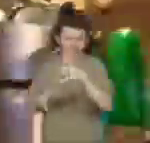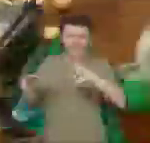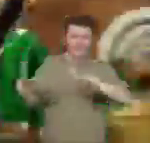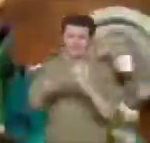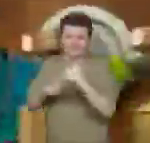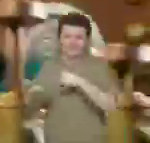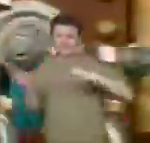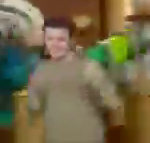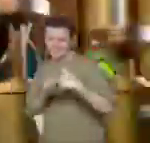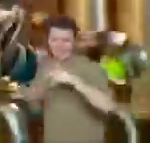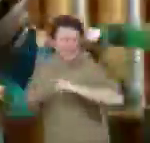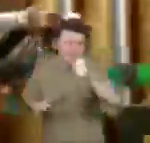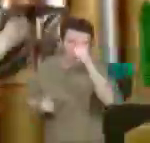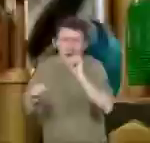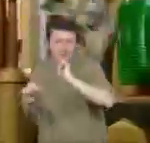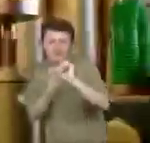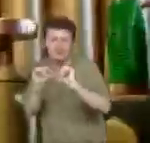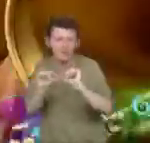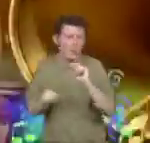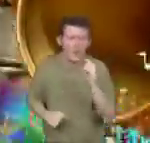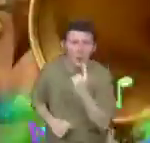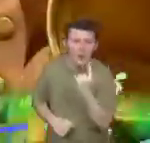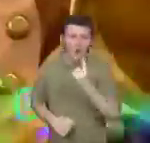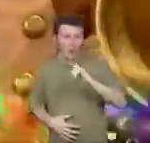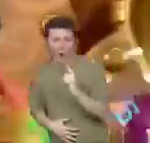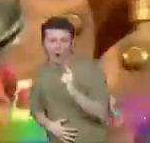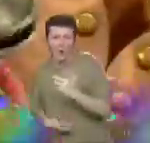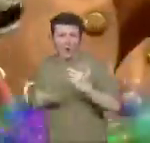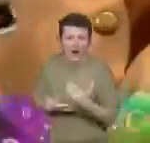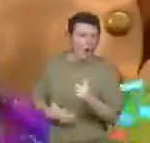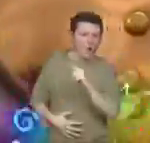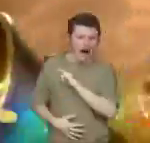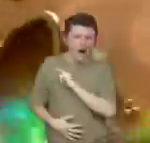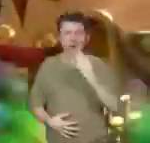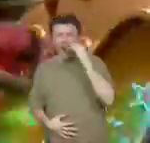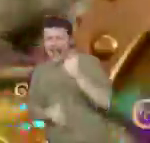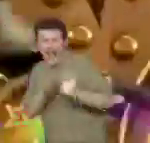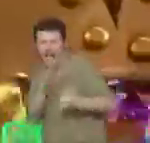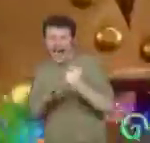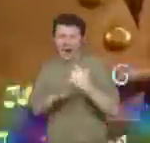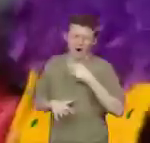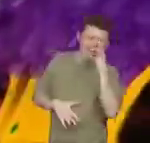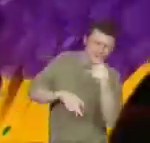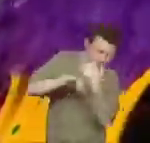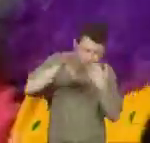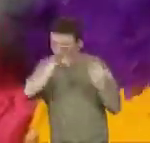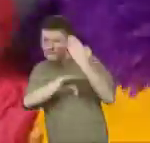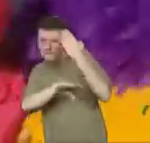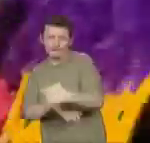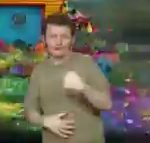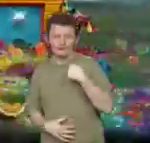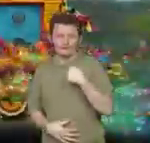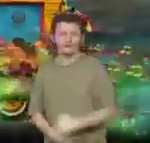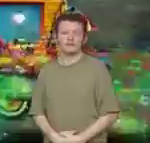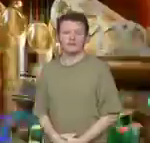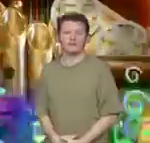tiddly peeps, the tiddly peeps. If we need to know who, what, where, why, when, and how, we'll ask them. Off we go.